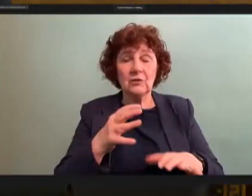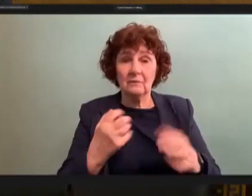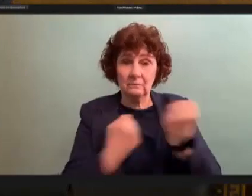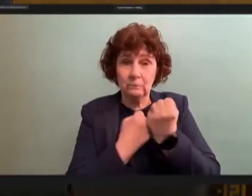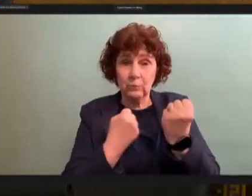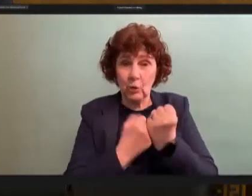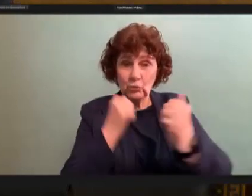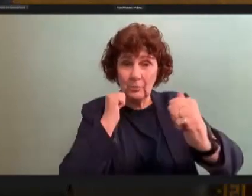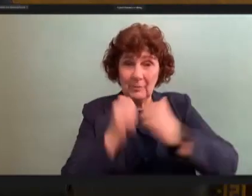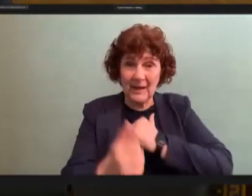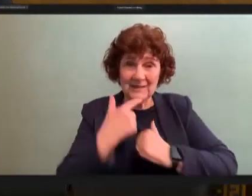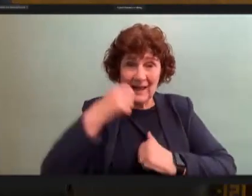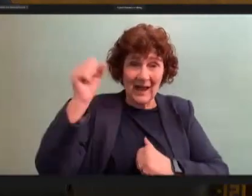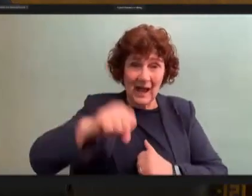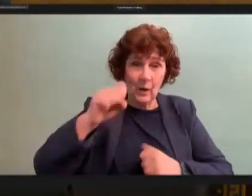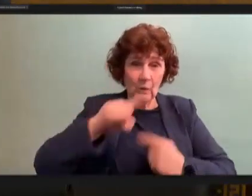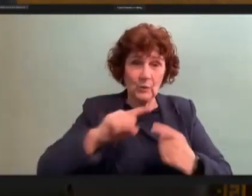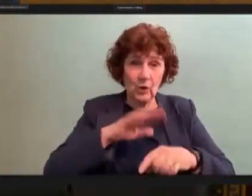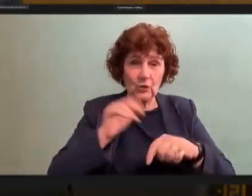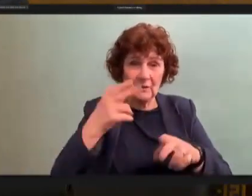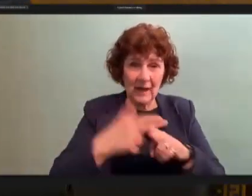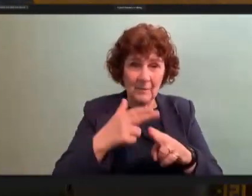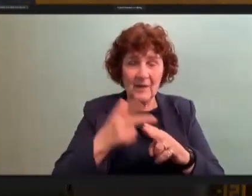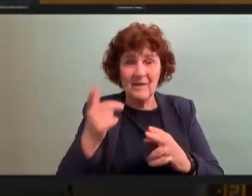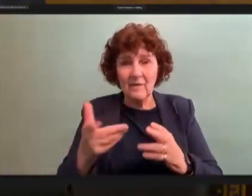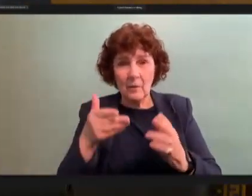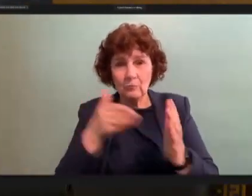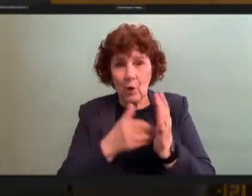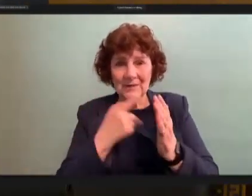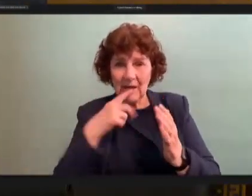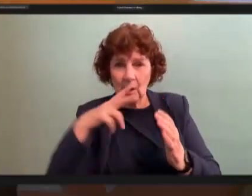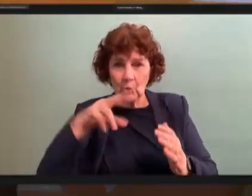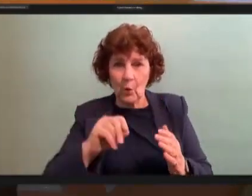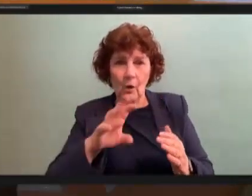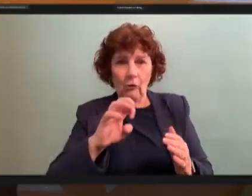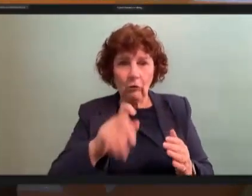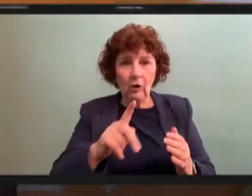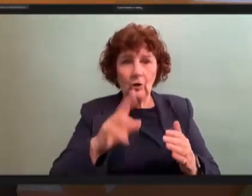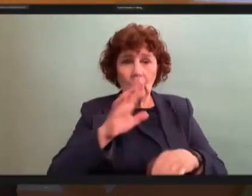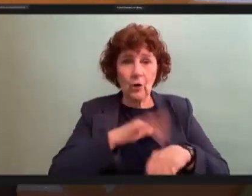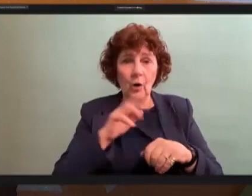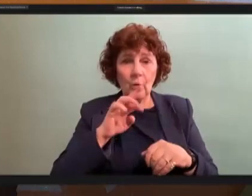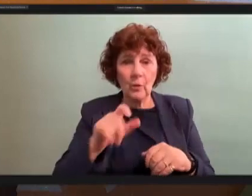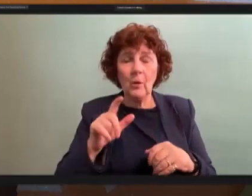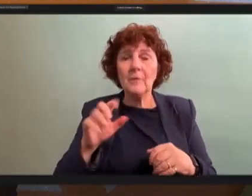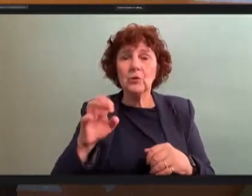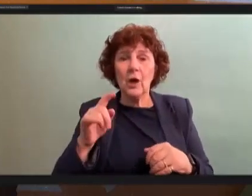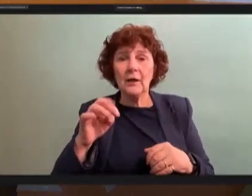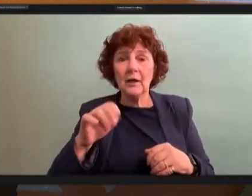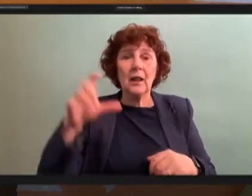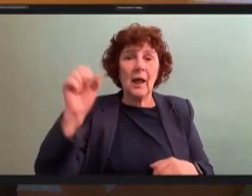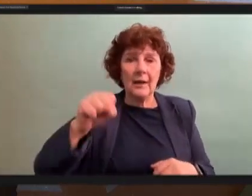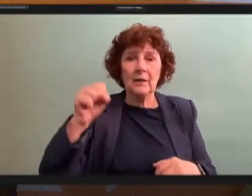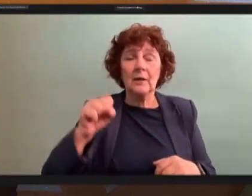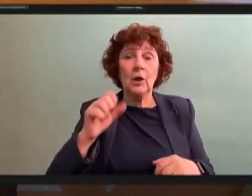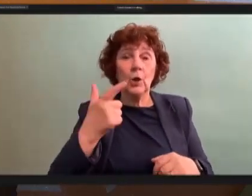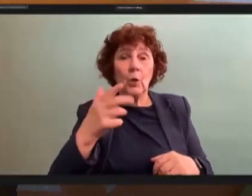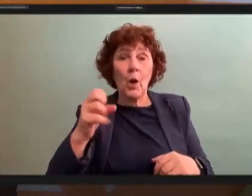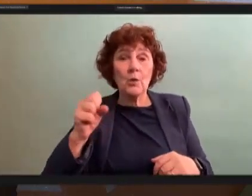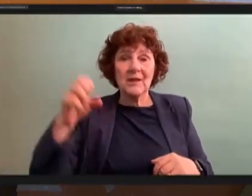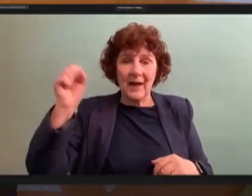aye when their name is called. Those opposed will vote no. Will the clerk please call the roll? Mr. Coghill. Aye. Ms. Gross.